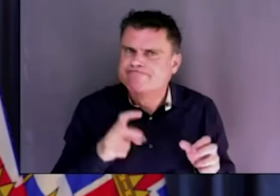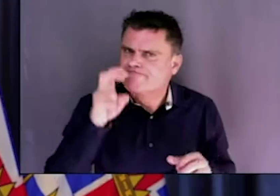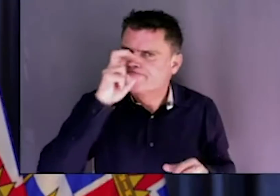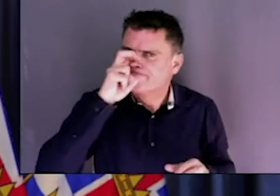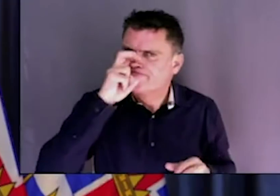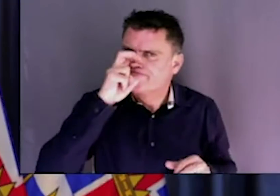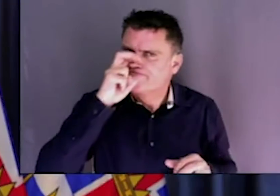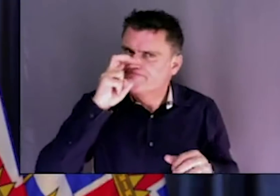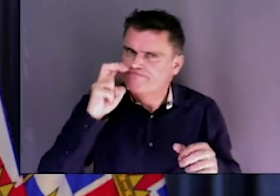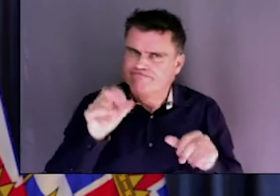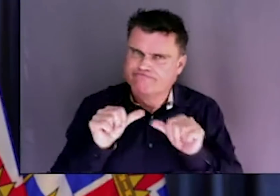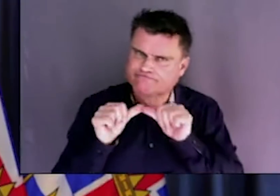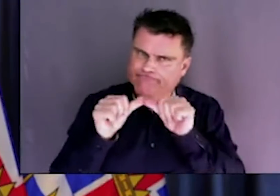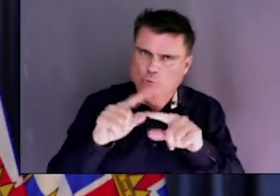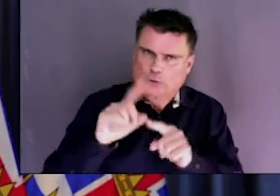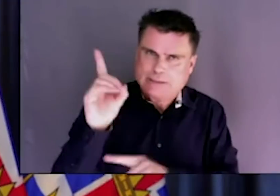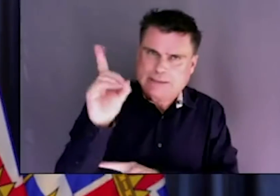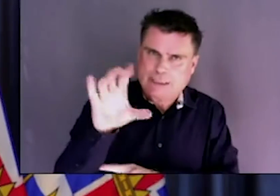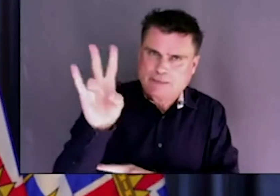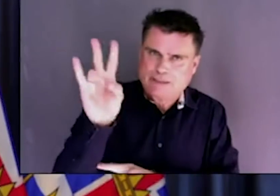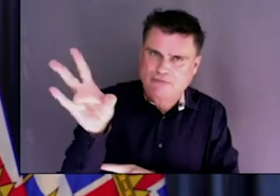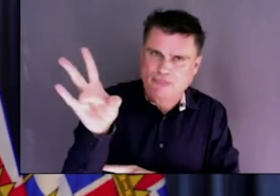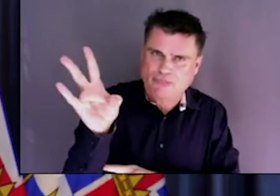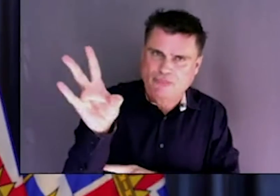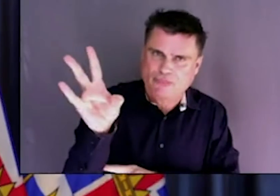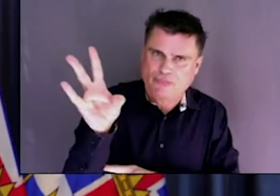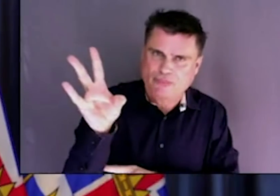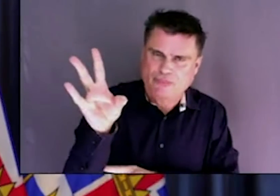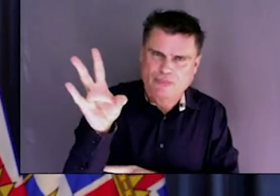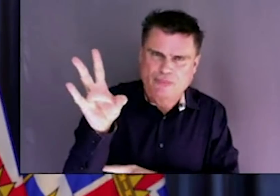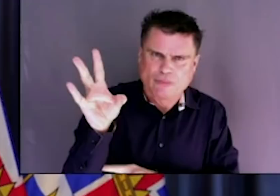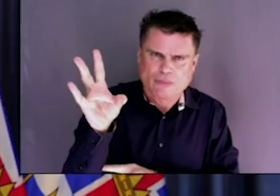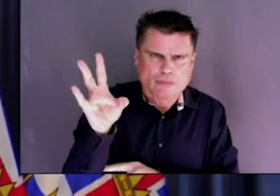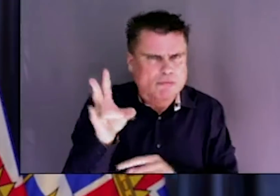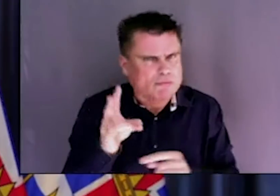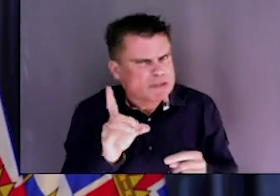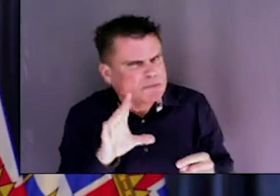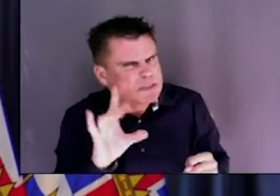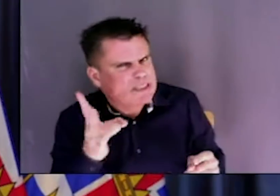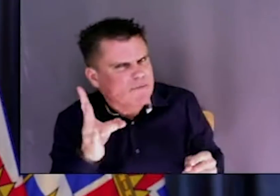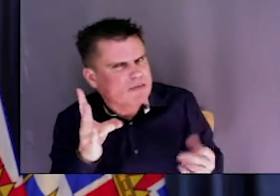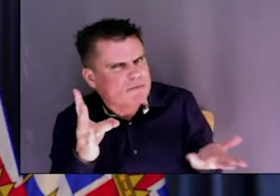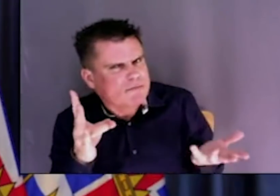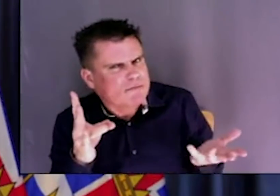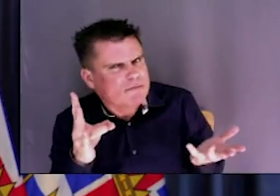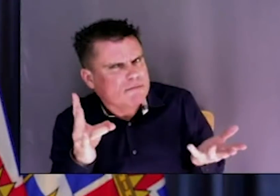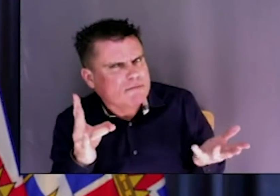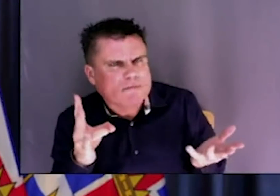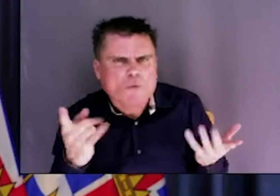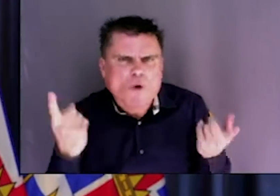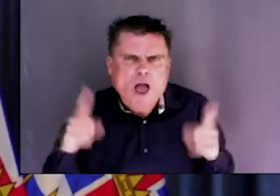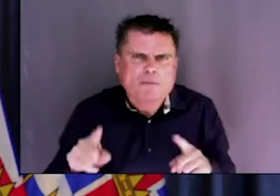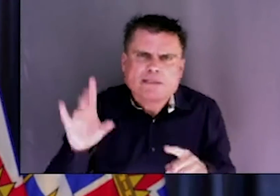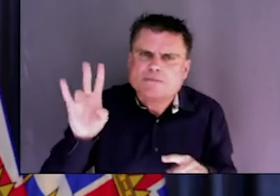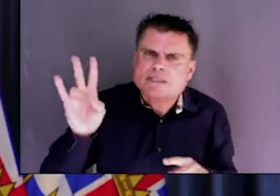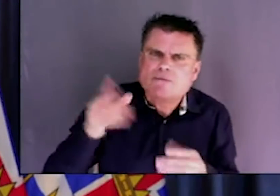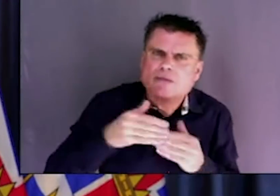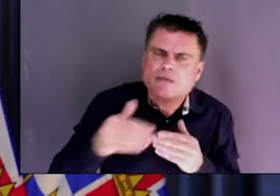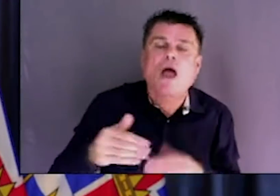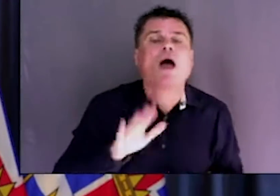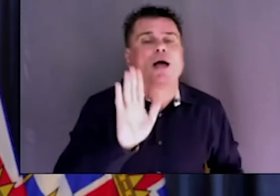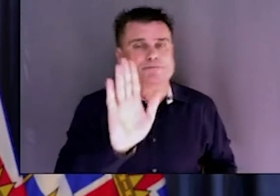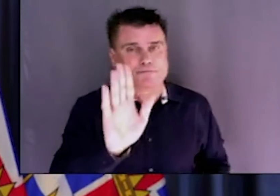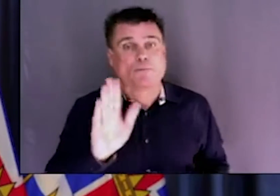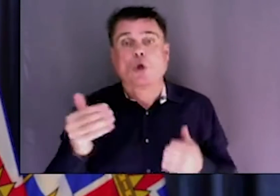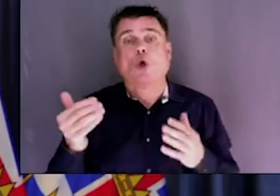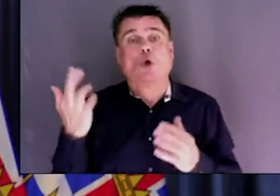Monday. Confident of that. That's 2 weeks after the orders had been put in place. Dr. Henry and her team will look